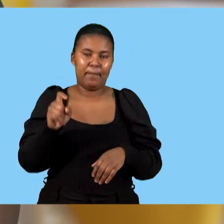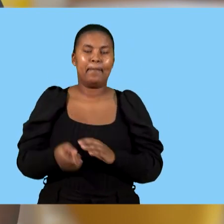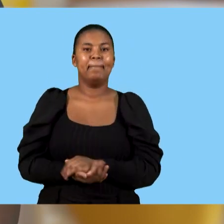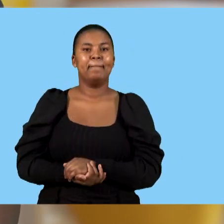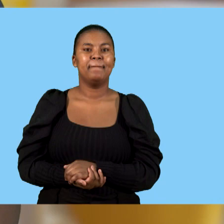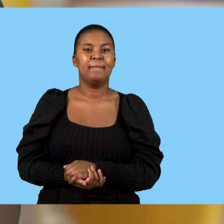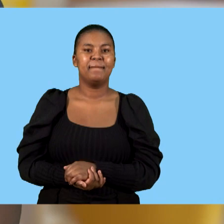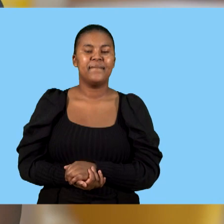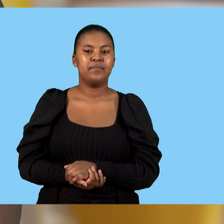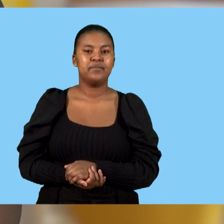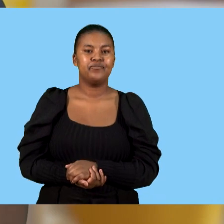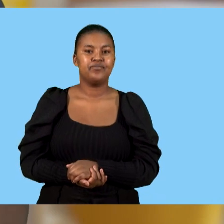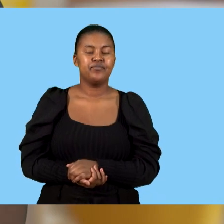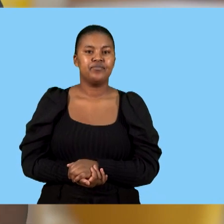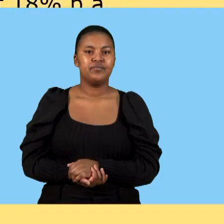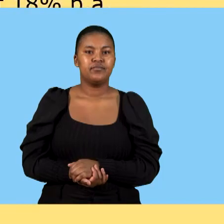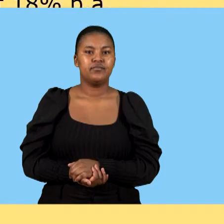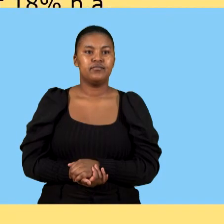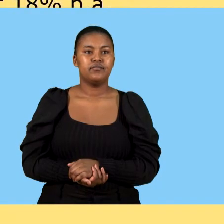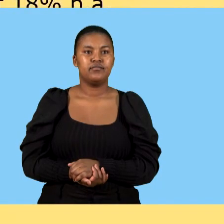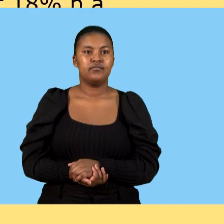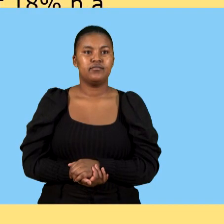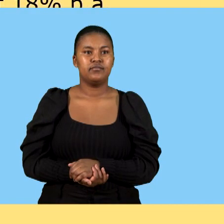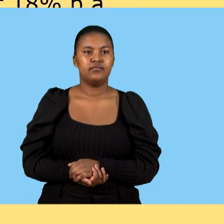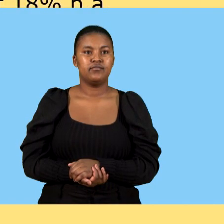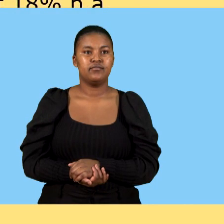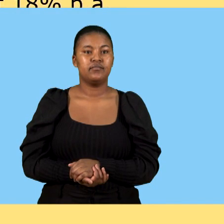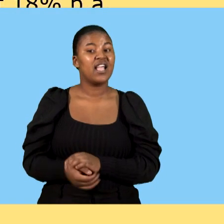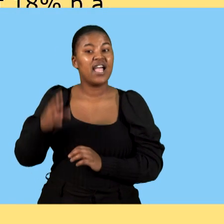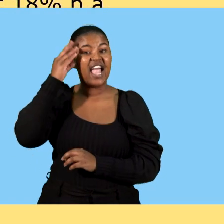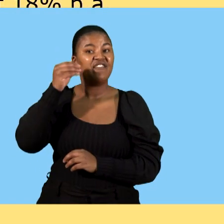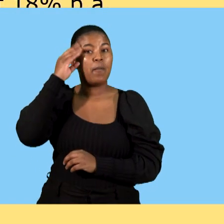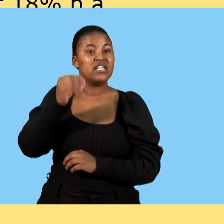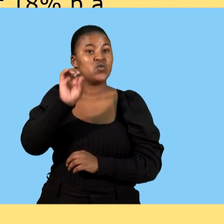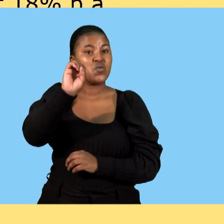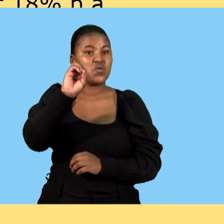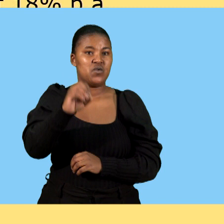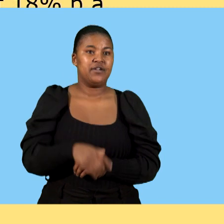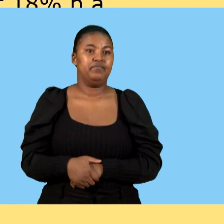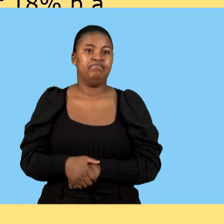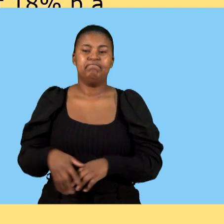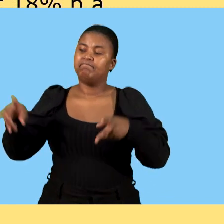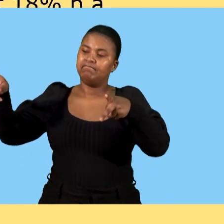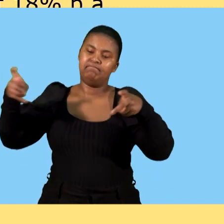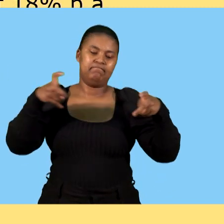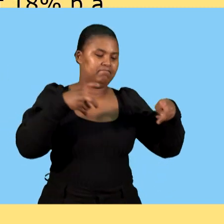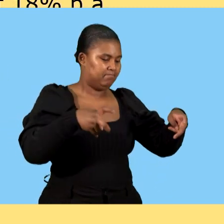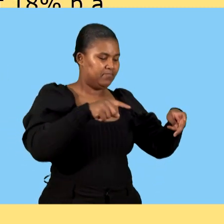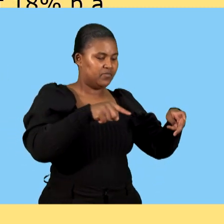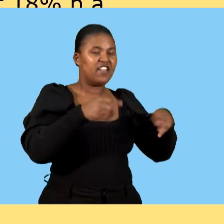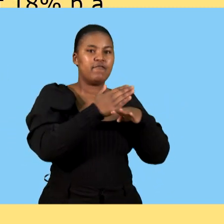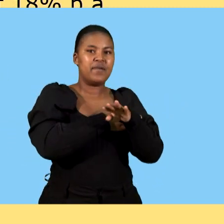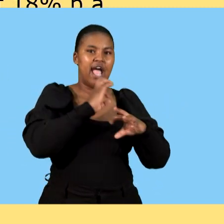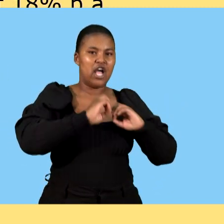activity. Let's go on to the next activity. The information reads, extract from the pre-adjustment trial